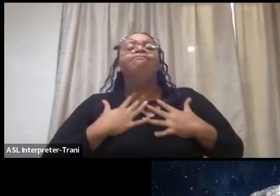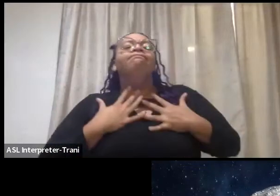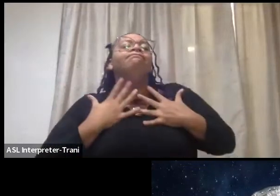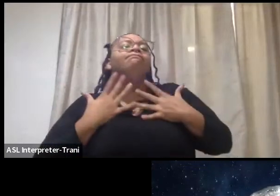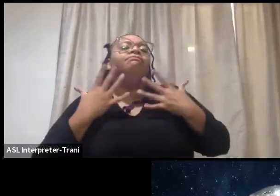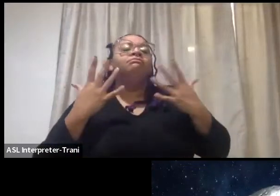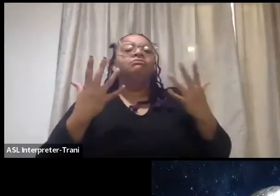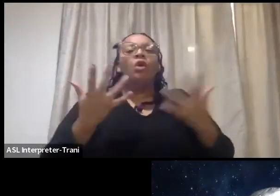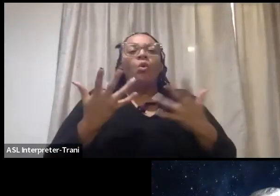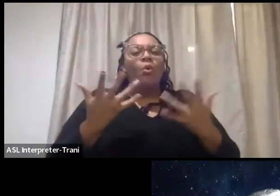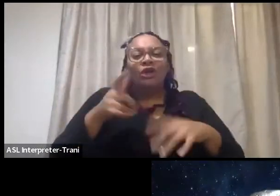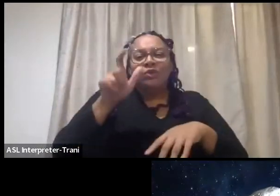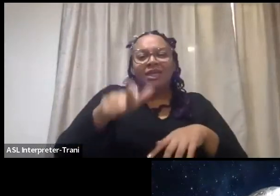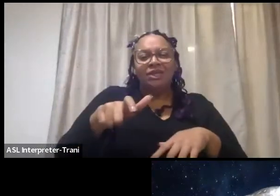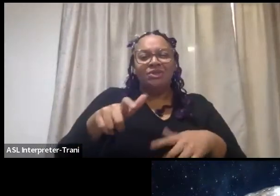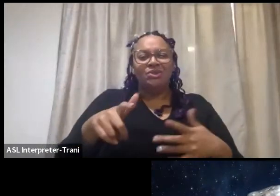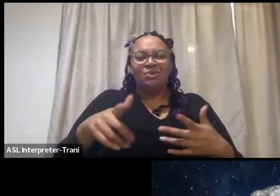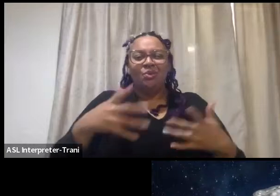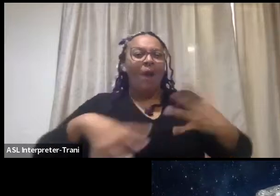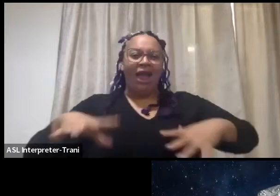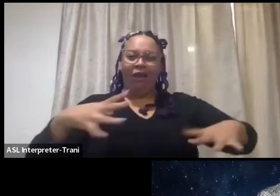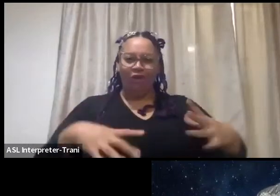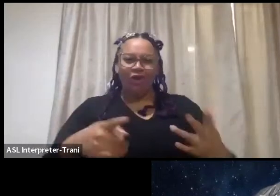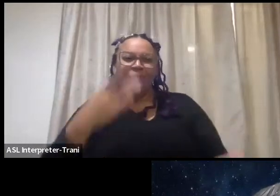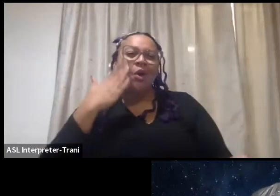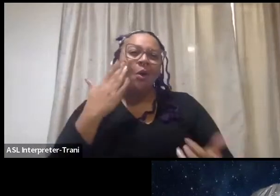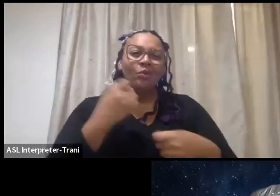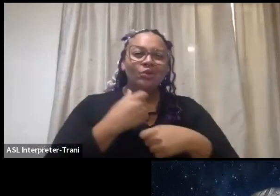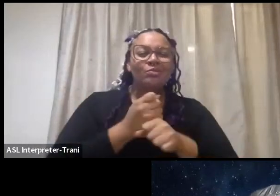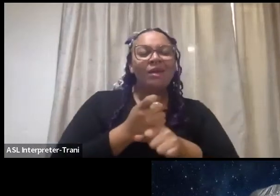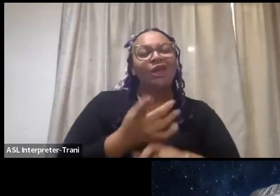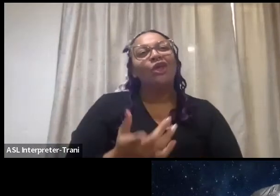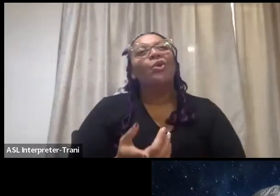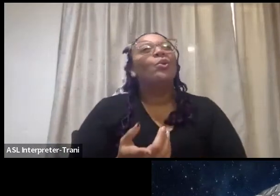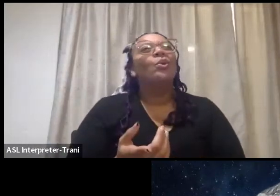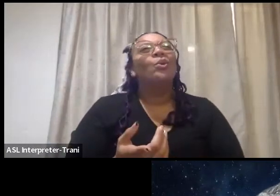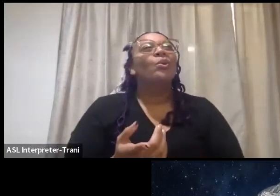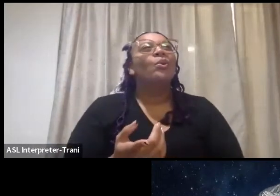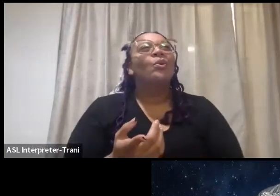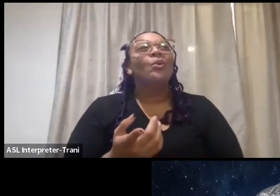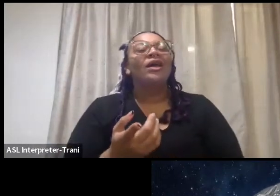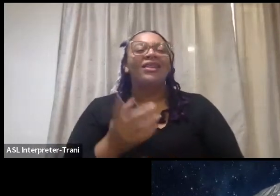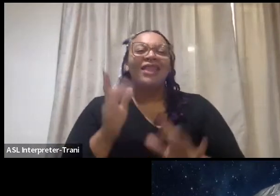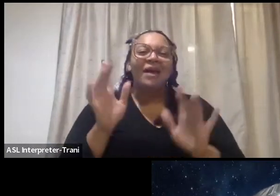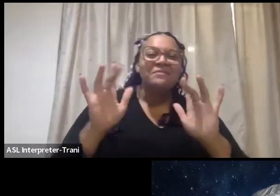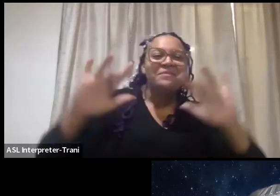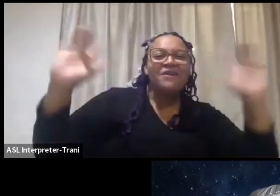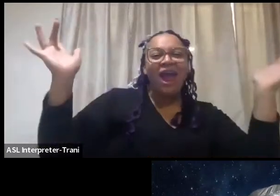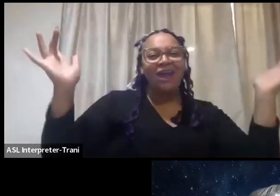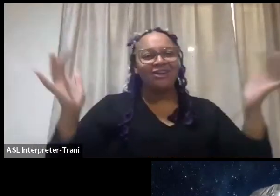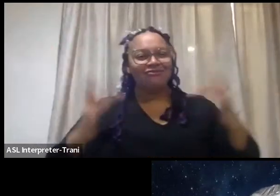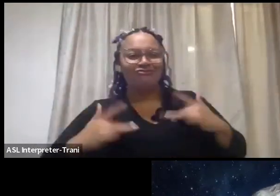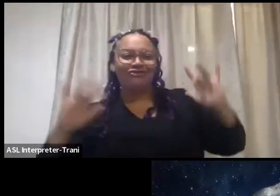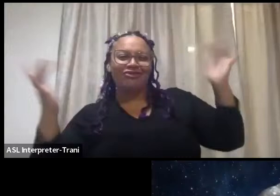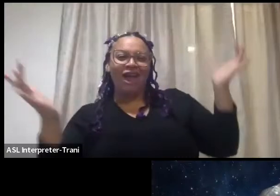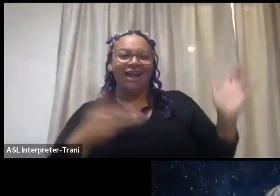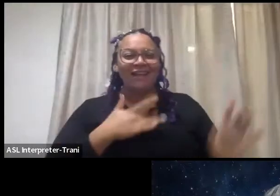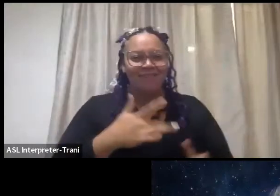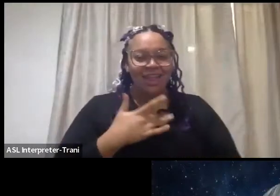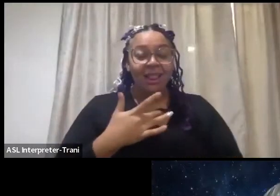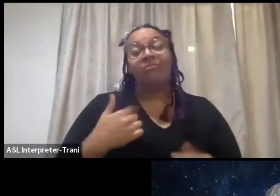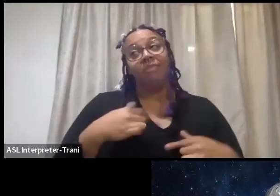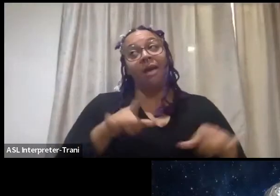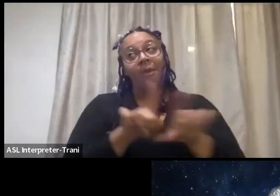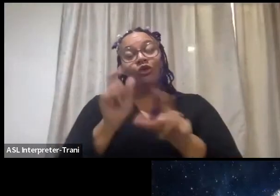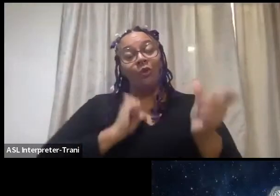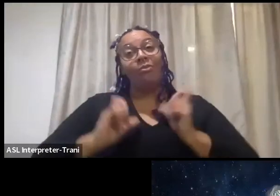What do you need to wear, you know, to make you like get that bright, shiny feeling, right? I'm also a performer too, and a